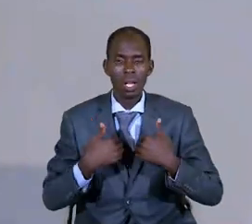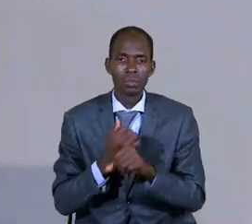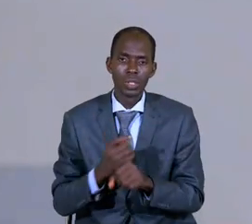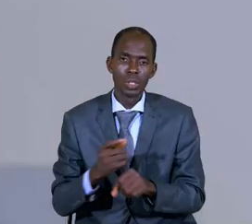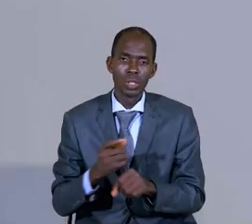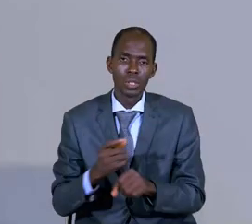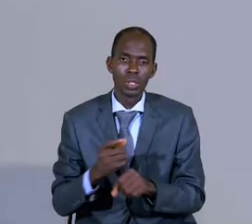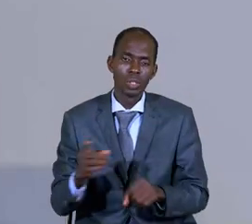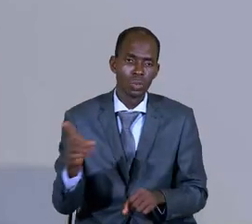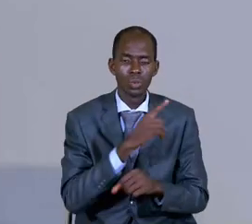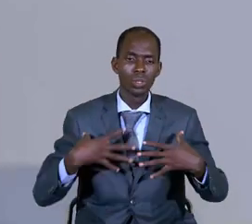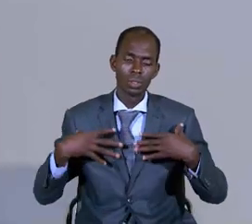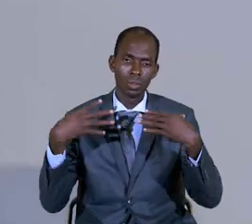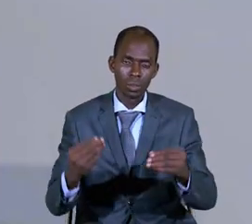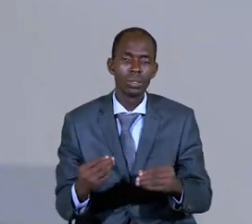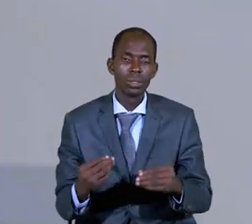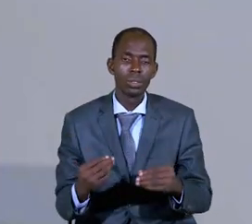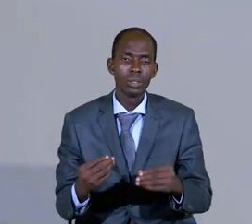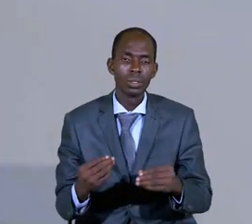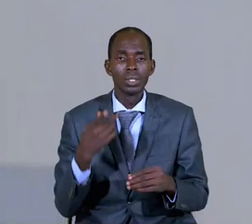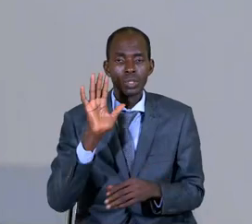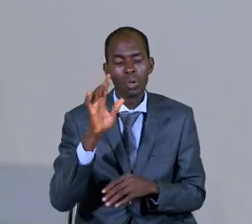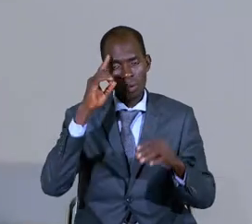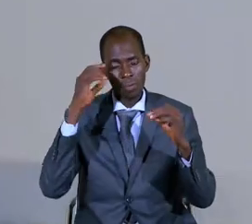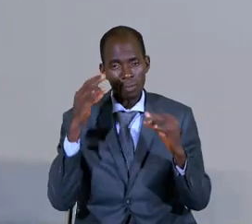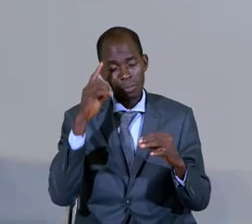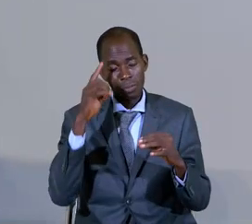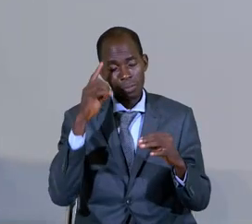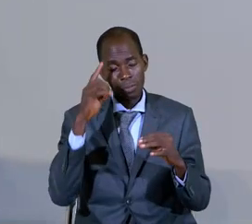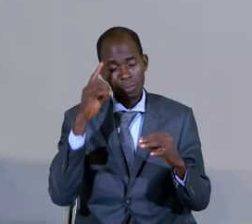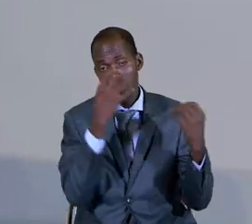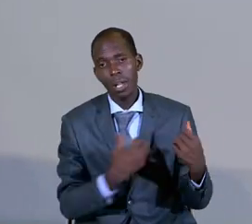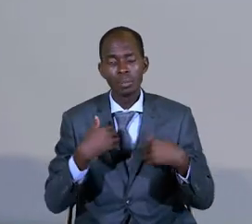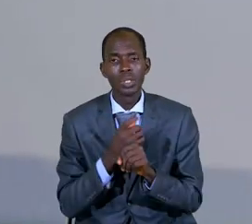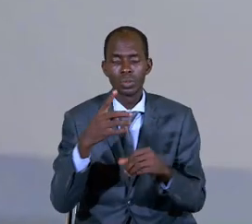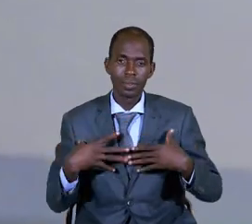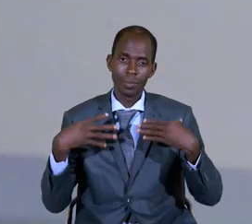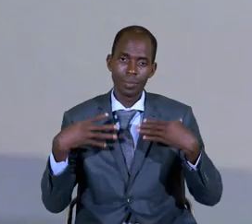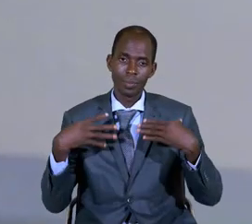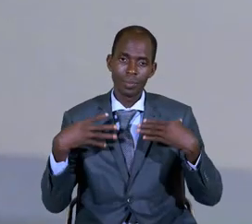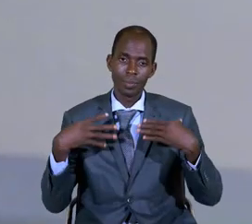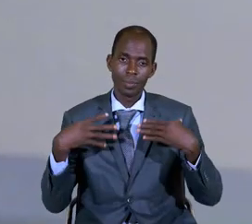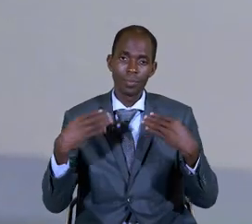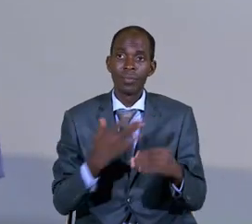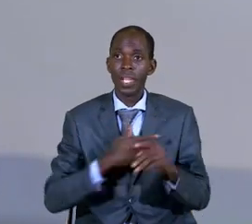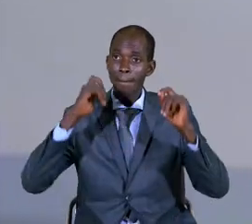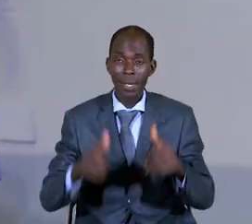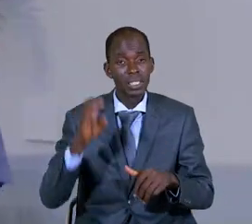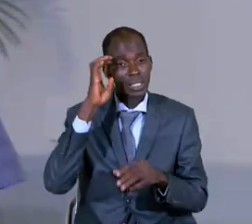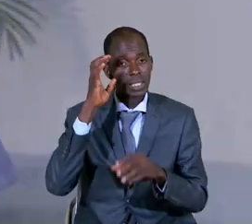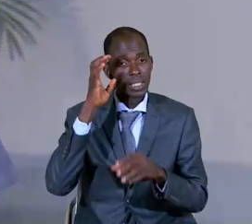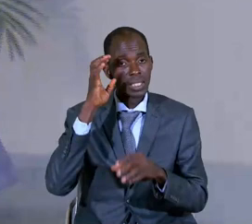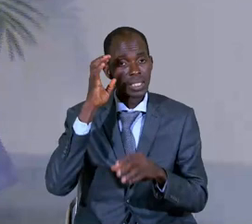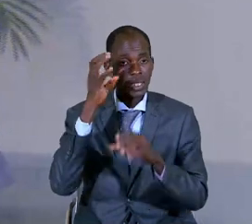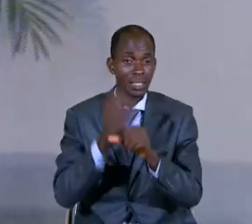whole. Thy faith has made thee whole. And immediately he received his sight and